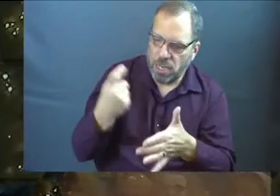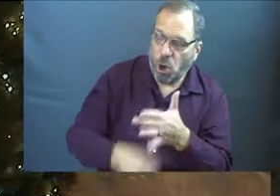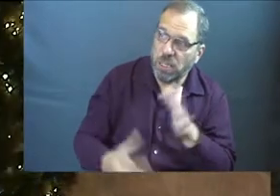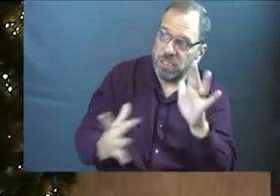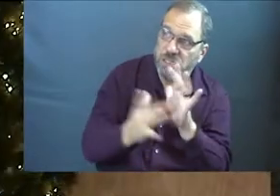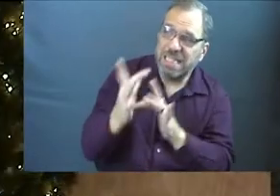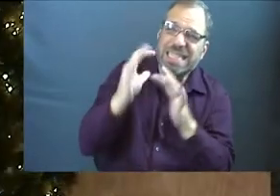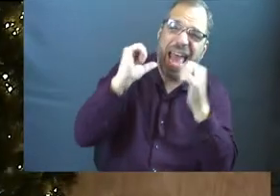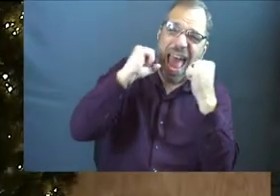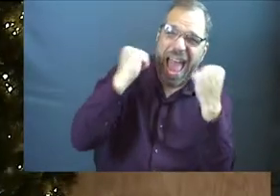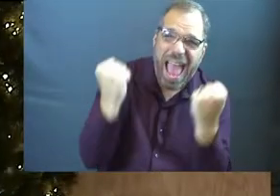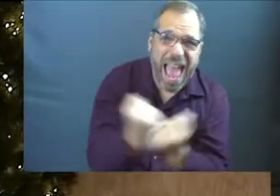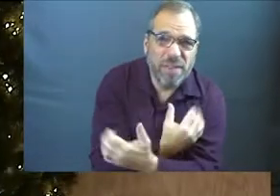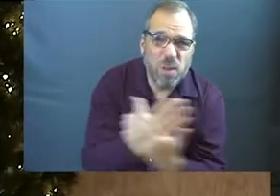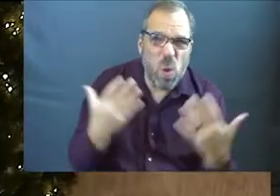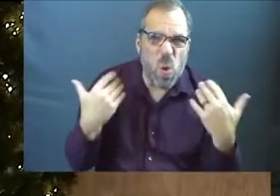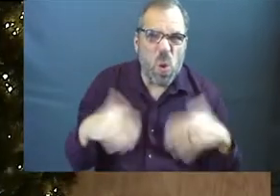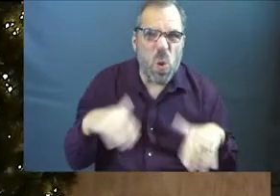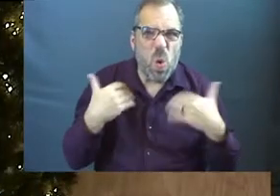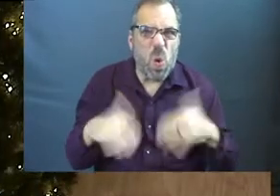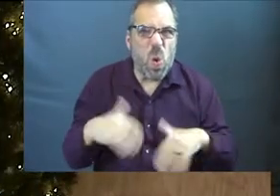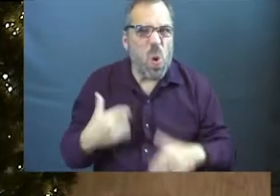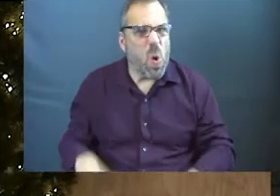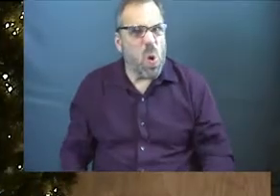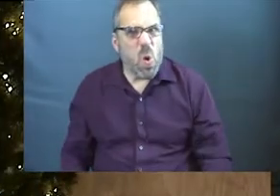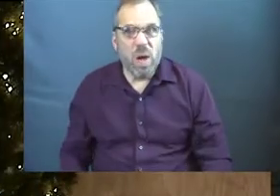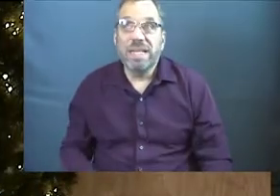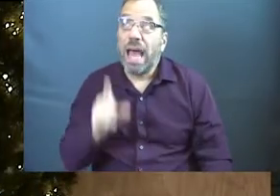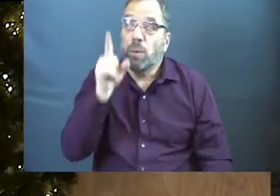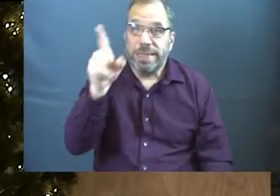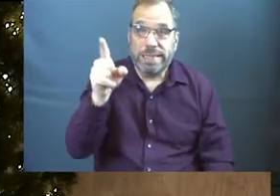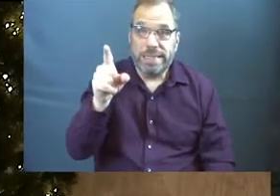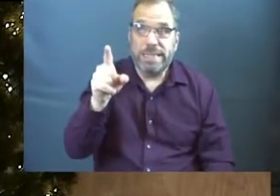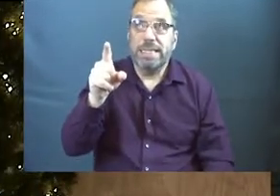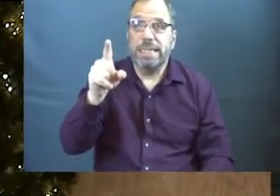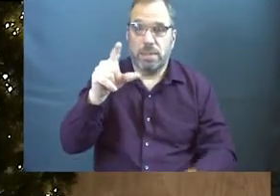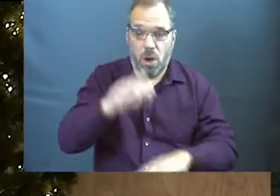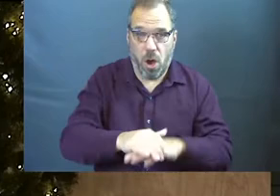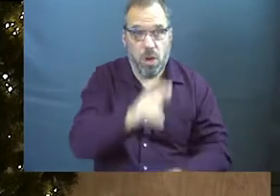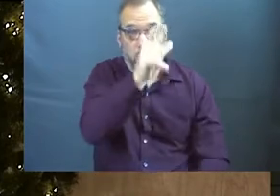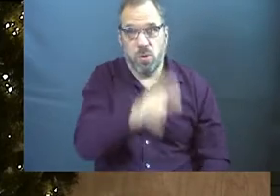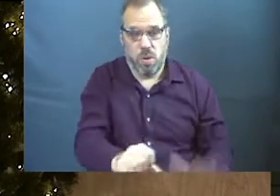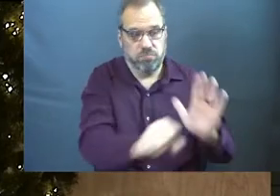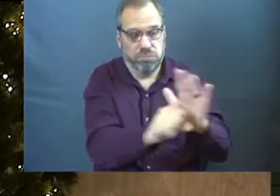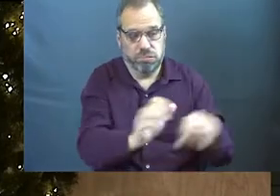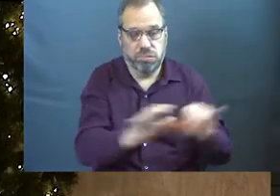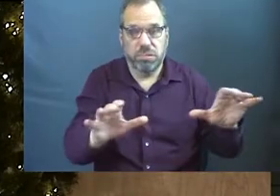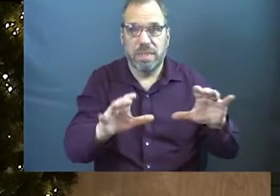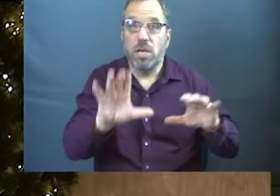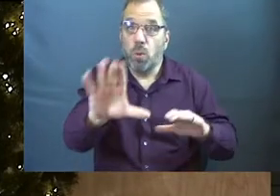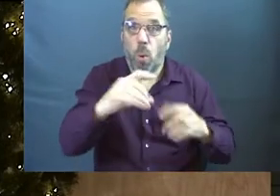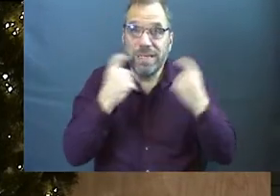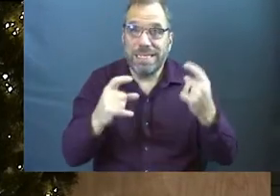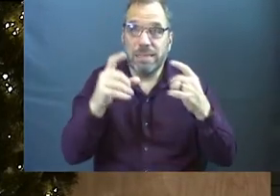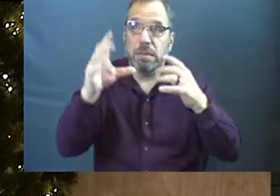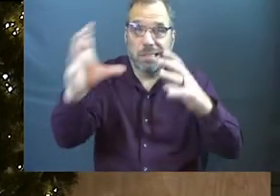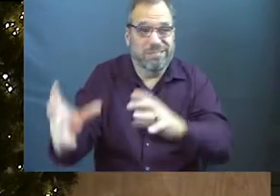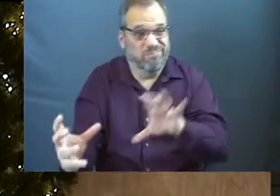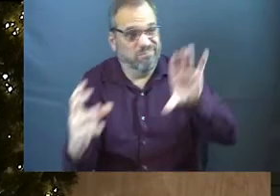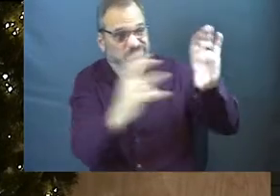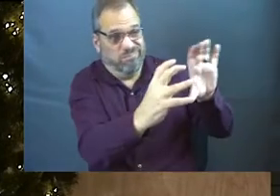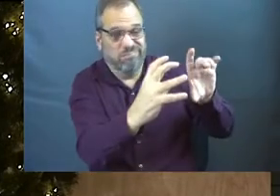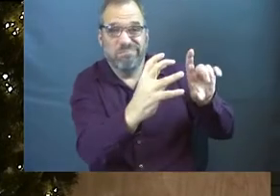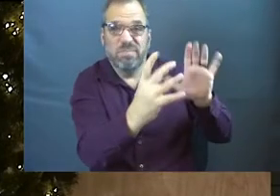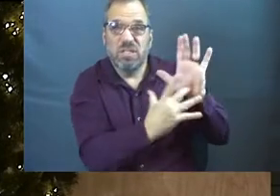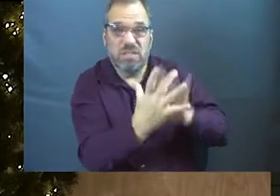cost him everything. We talked about the fact that when he took on the cross, he took on your sins. Not just